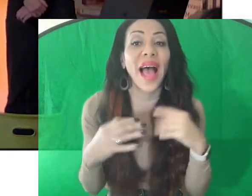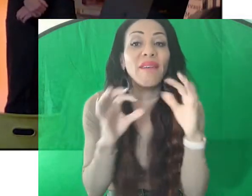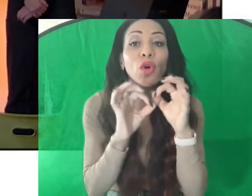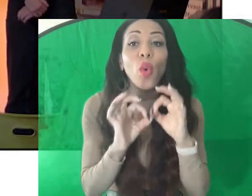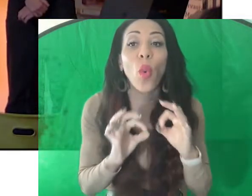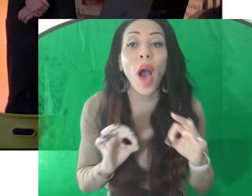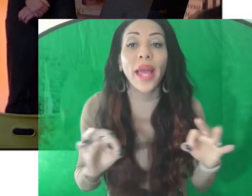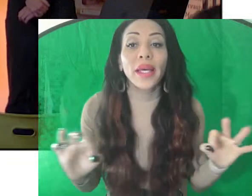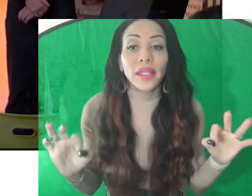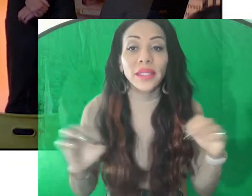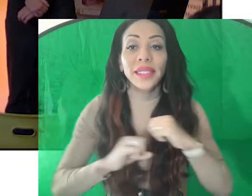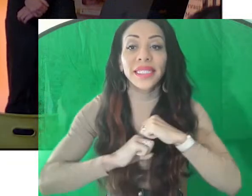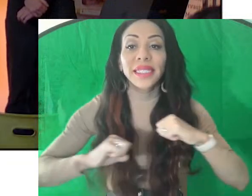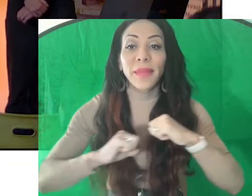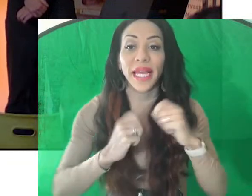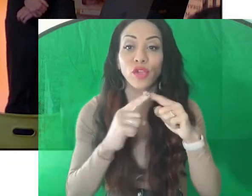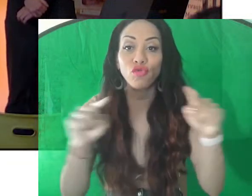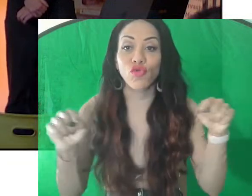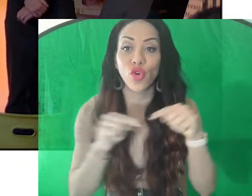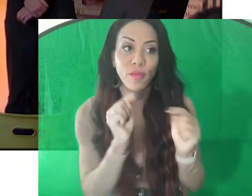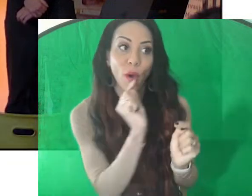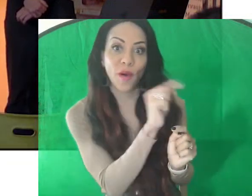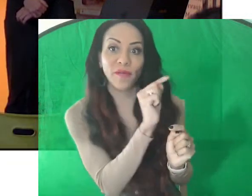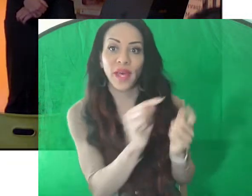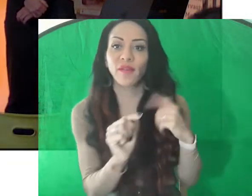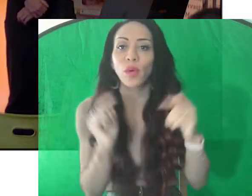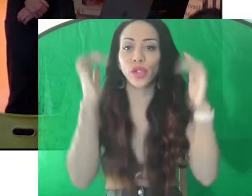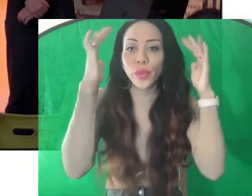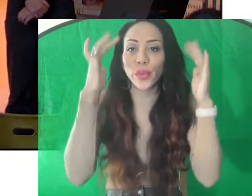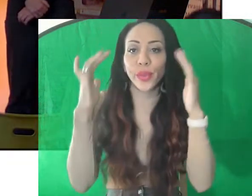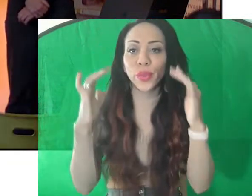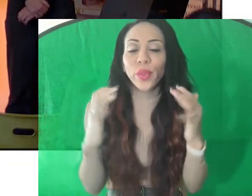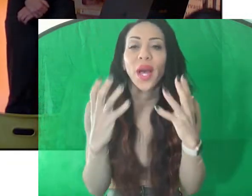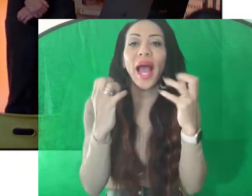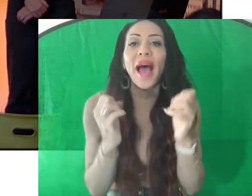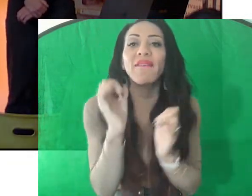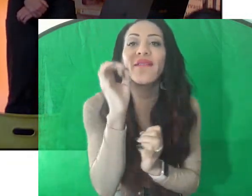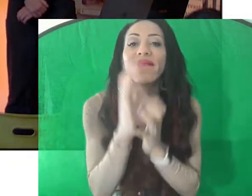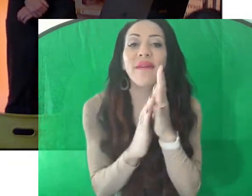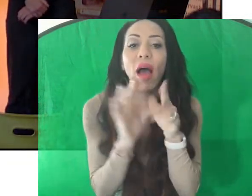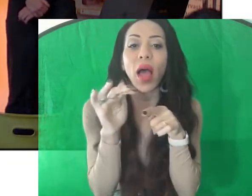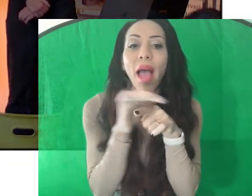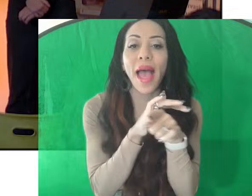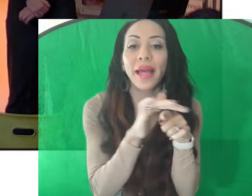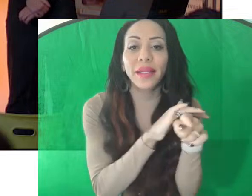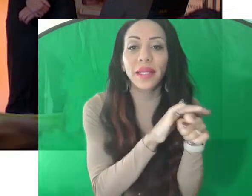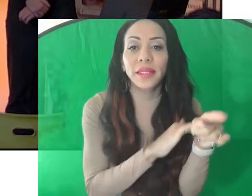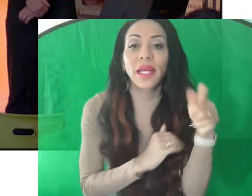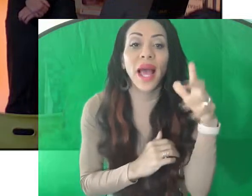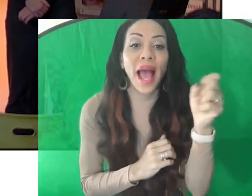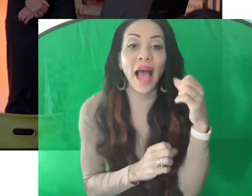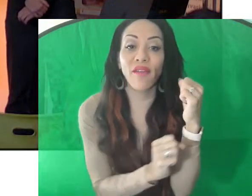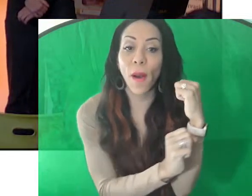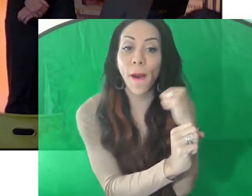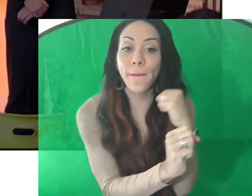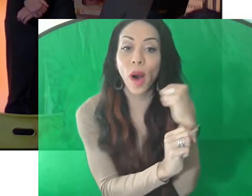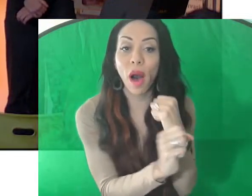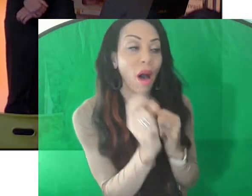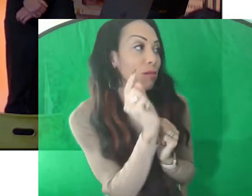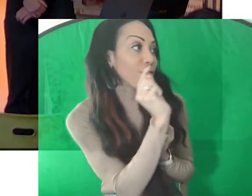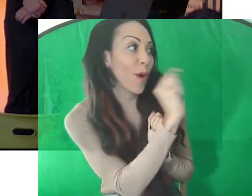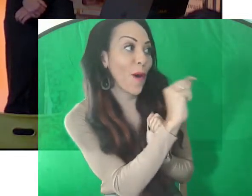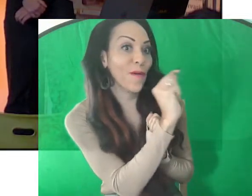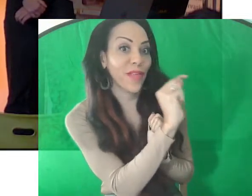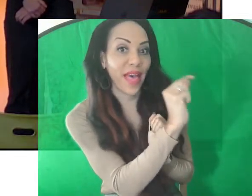need a quiet moment, please do. There are fire exits the way that you came in, back through the bar. Or there's also one just here on the left, down the end, and then you take a